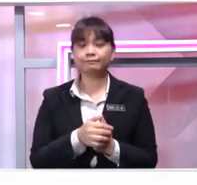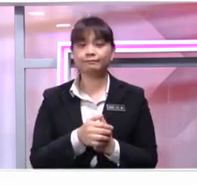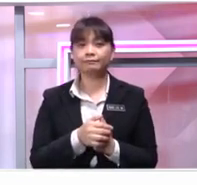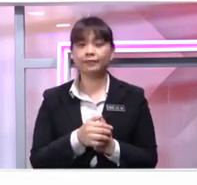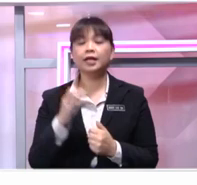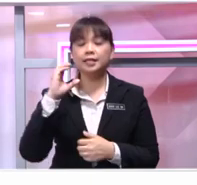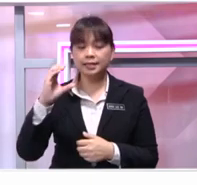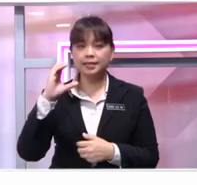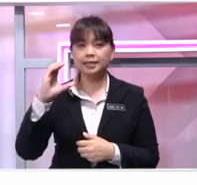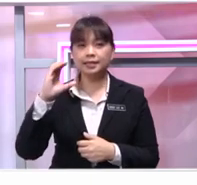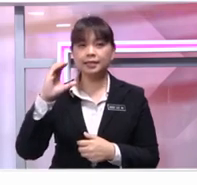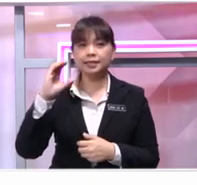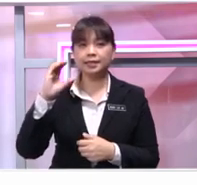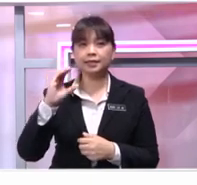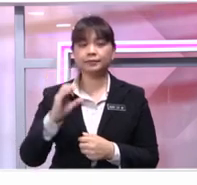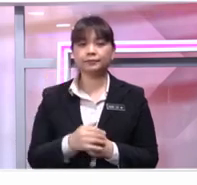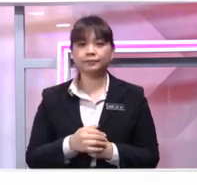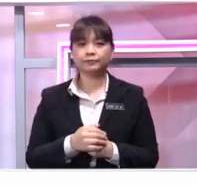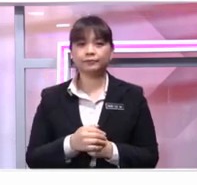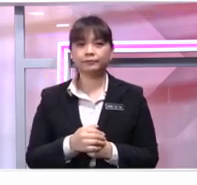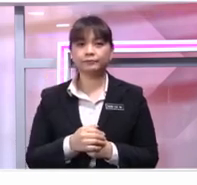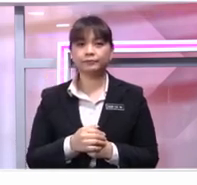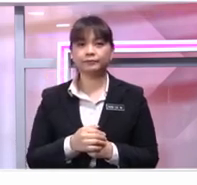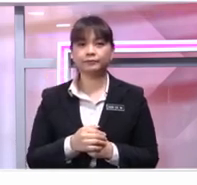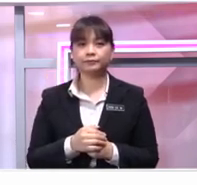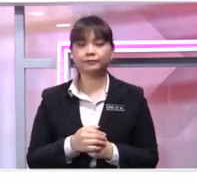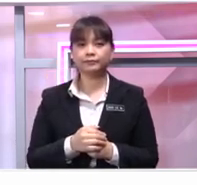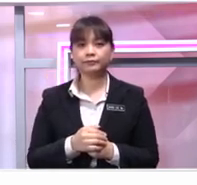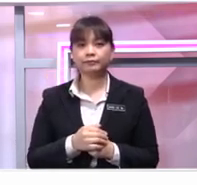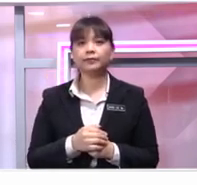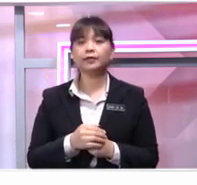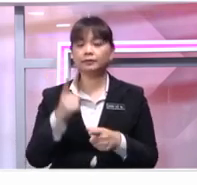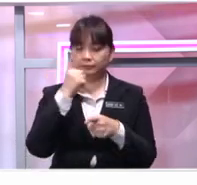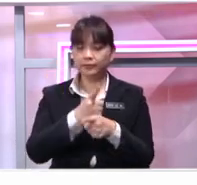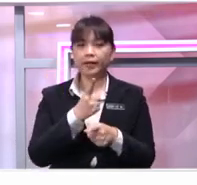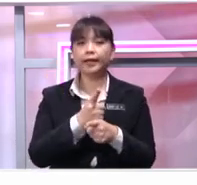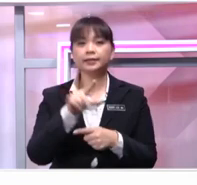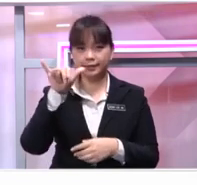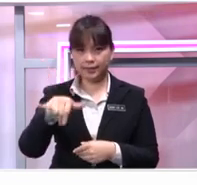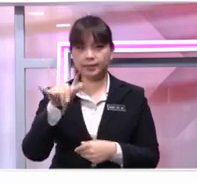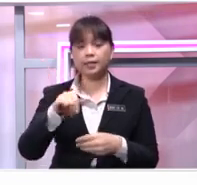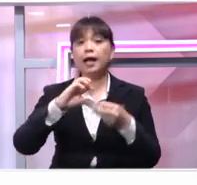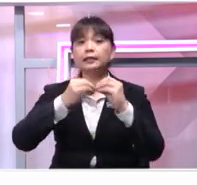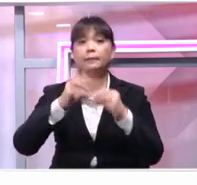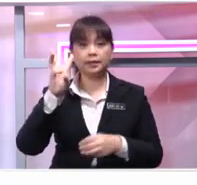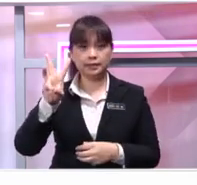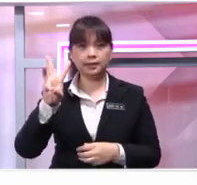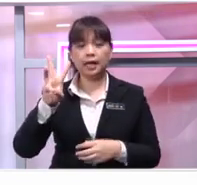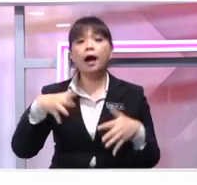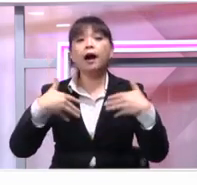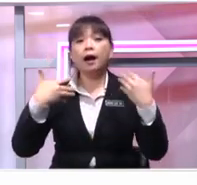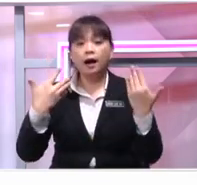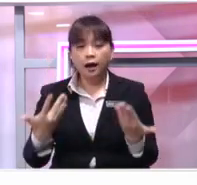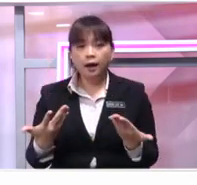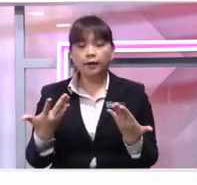C. C, okay. C. It's correct, Ryan. Yes. Okay, number six, how a